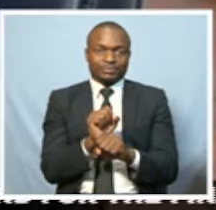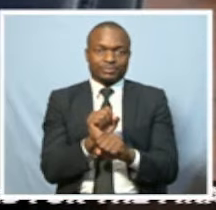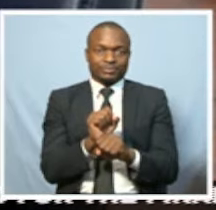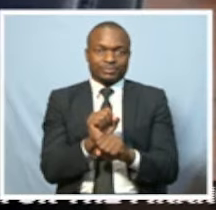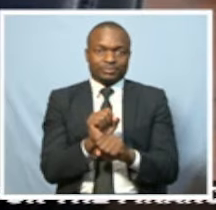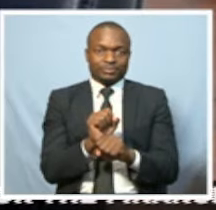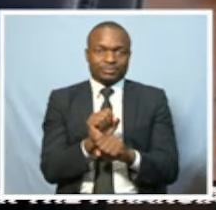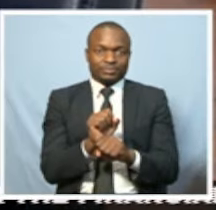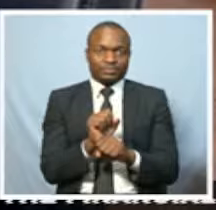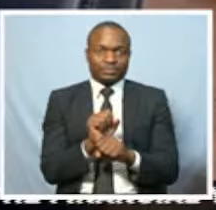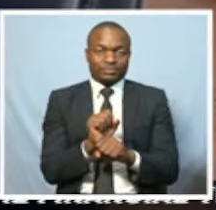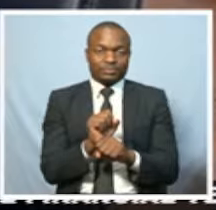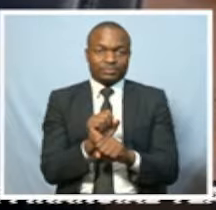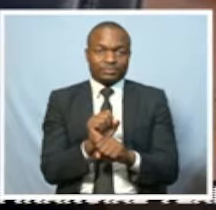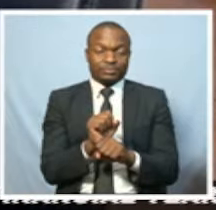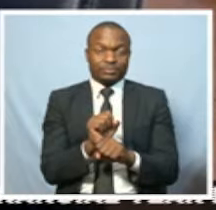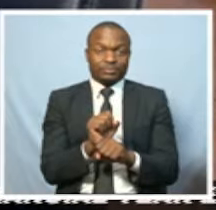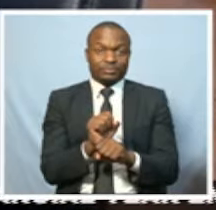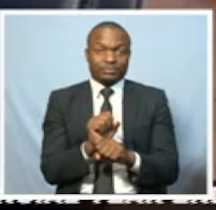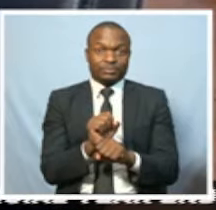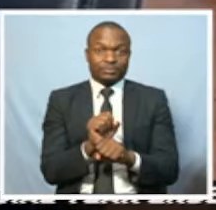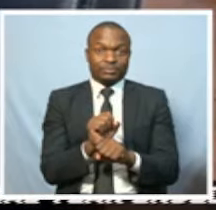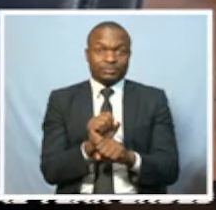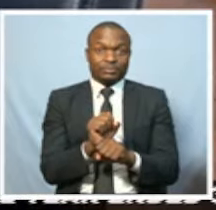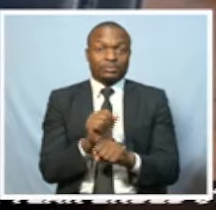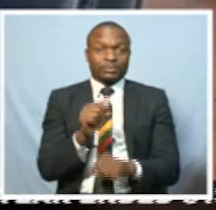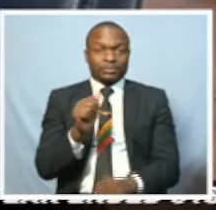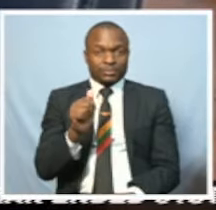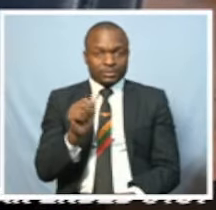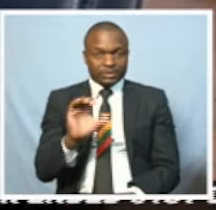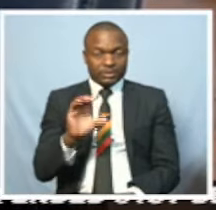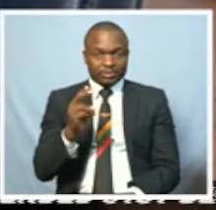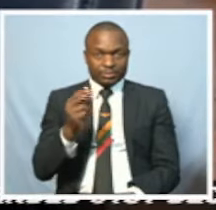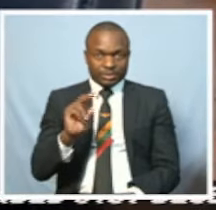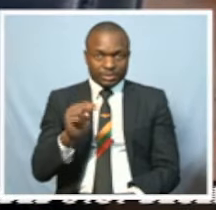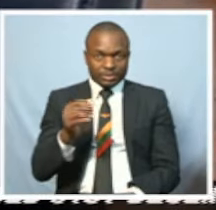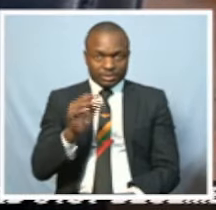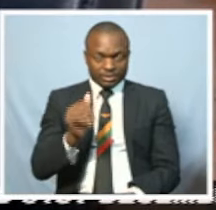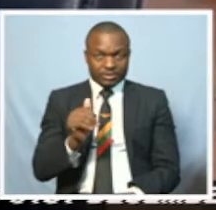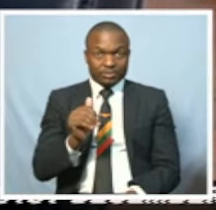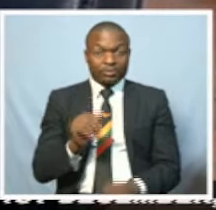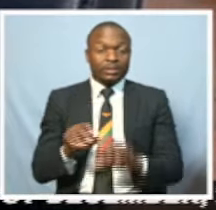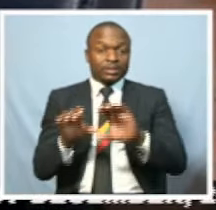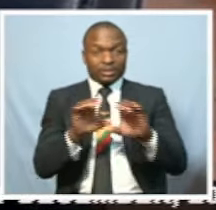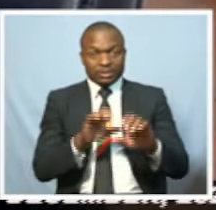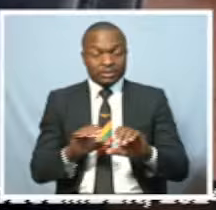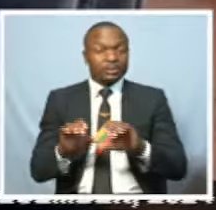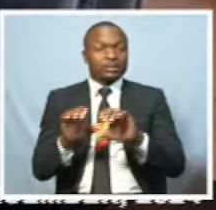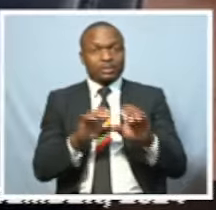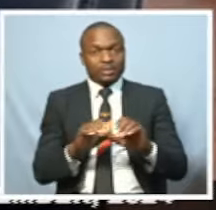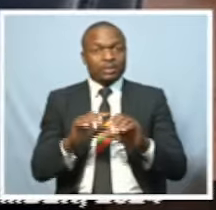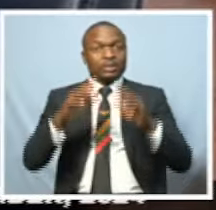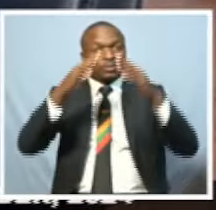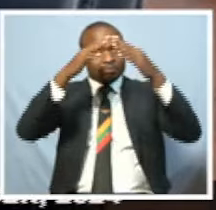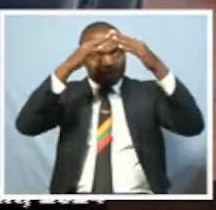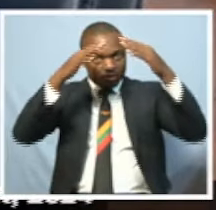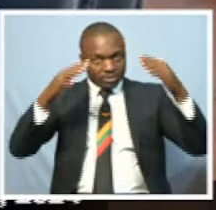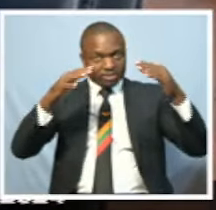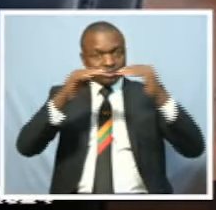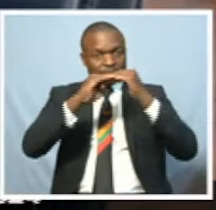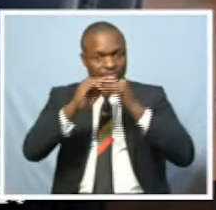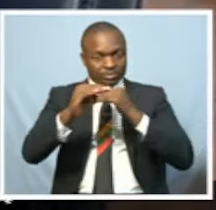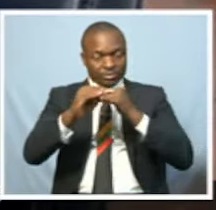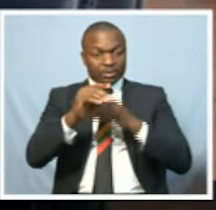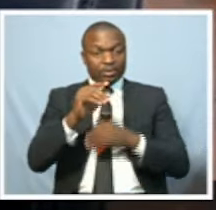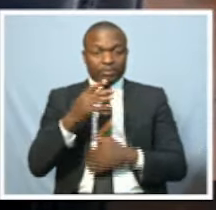actually Chambray who did most of the superstructure all the way up to the roof. Unfortunately, like my